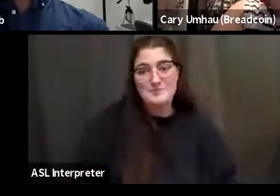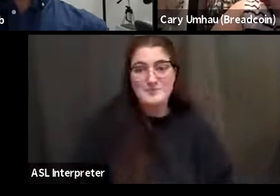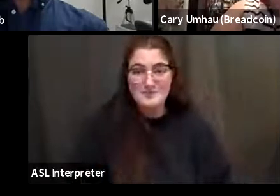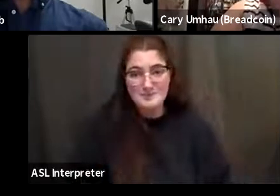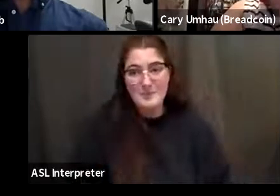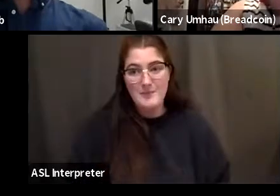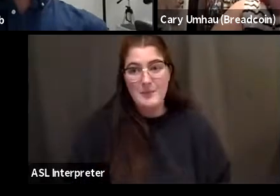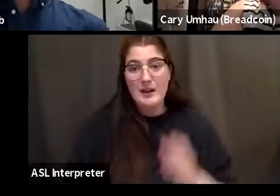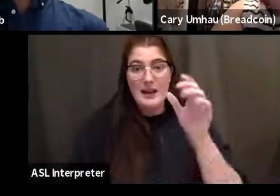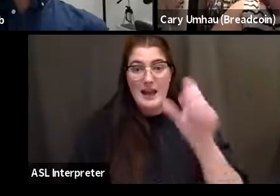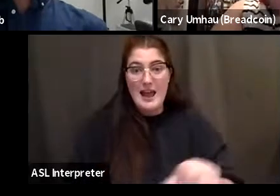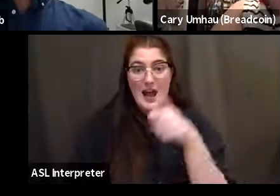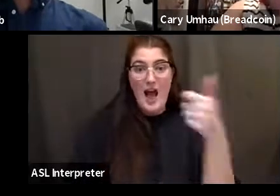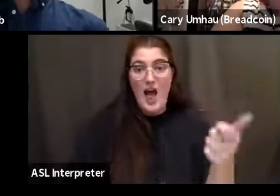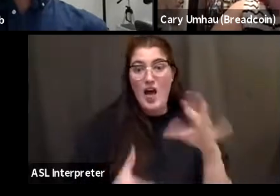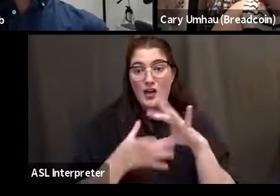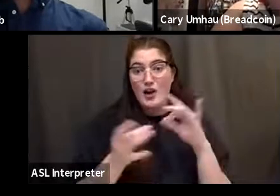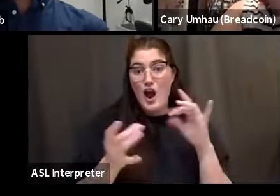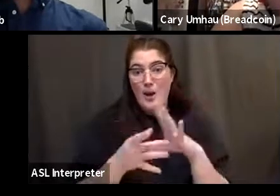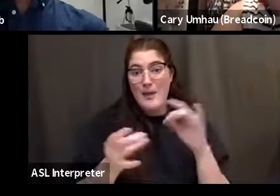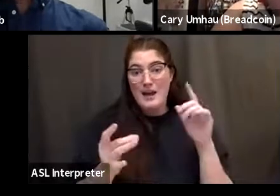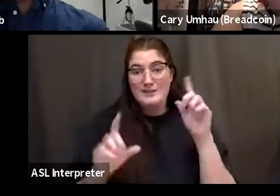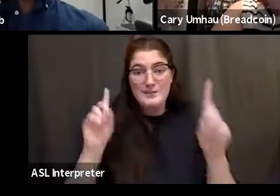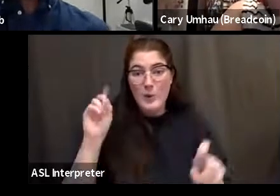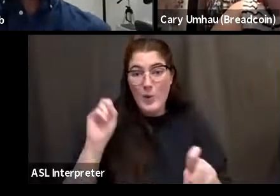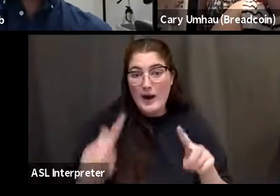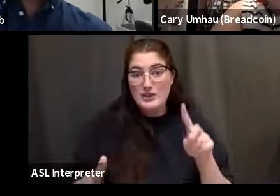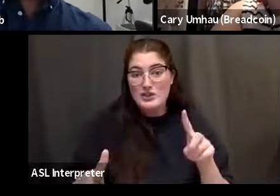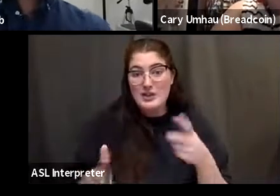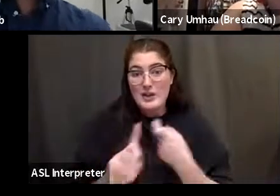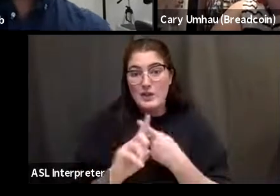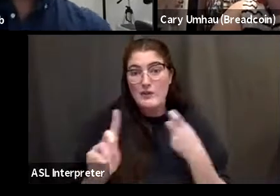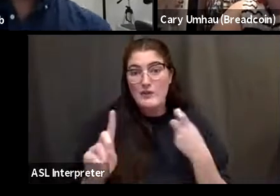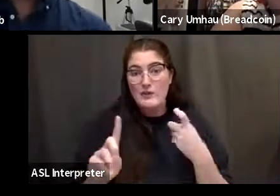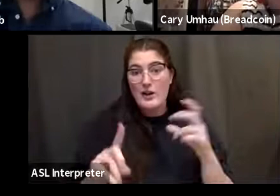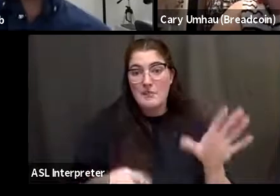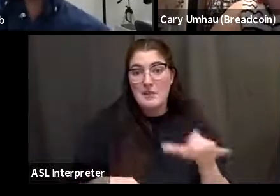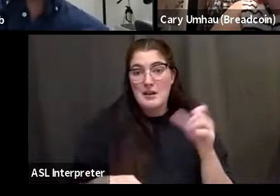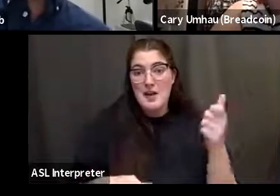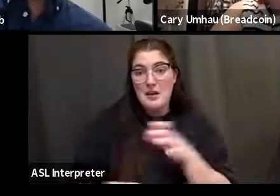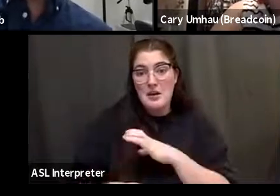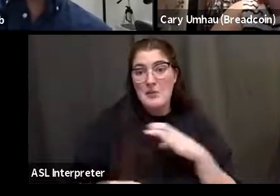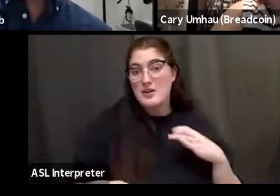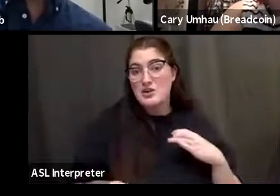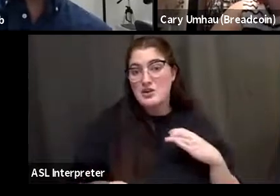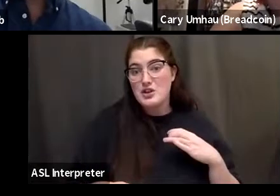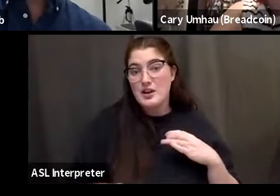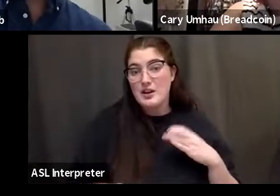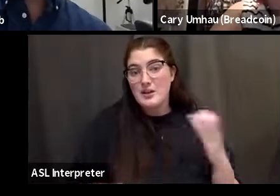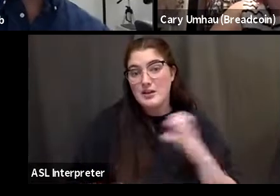So, any other comments, questions from the rest of the commission? Commissioner Rhodes?